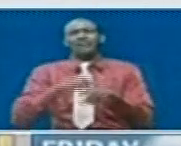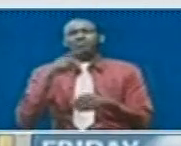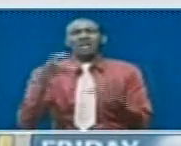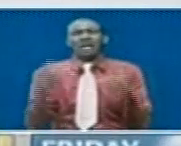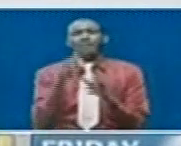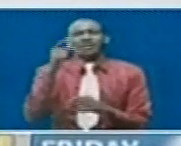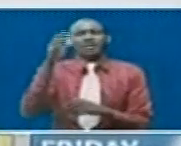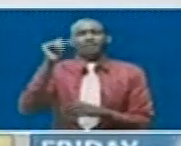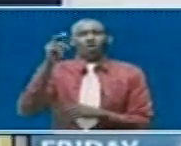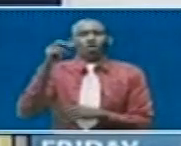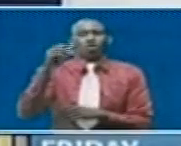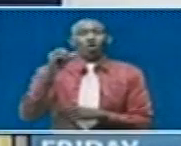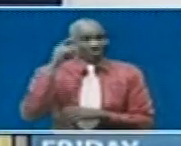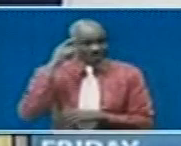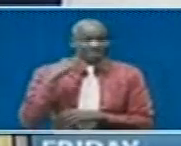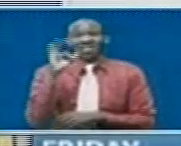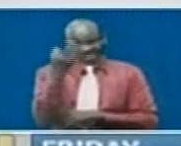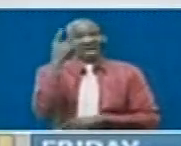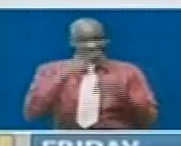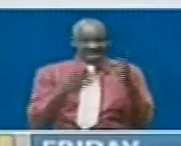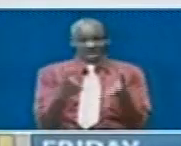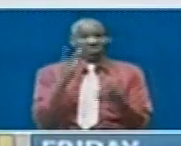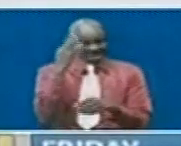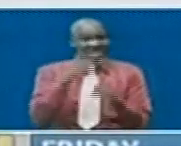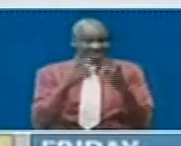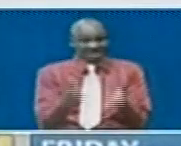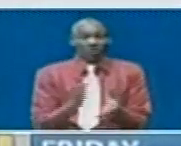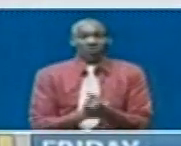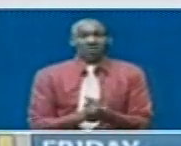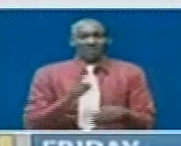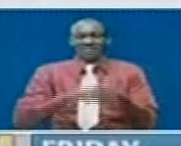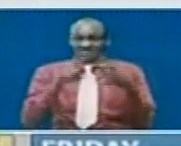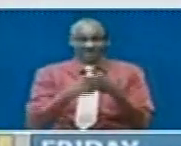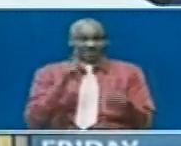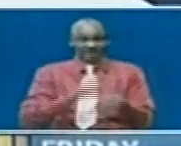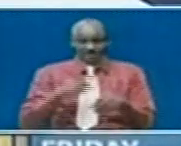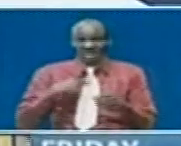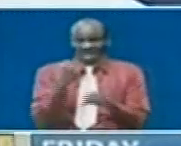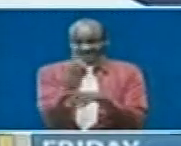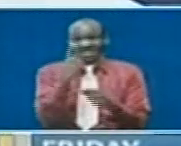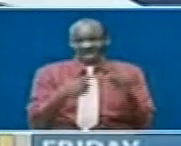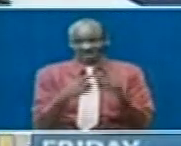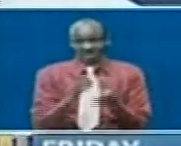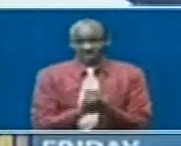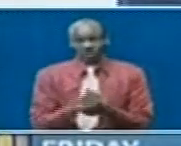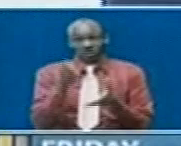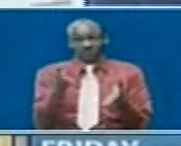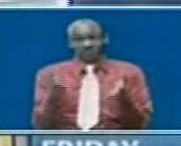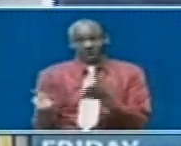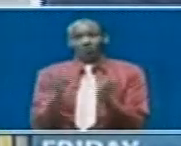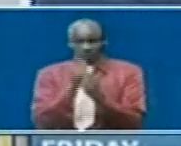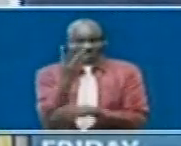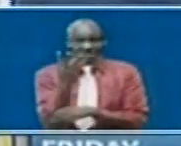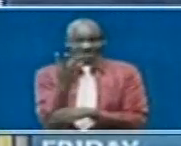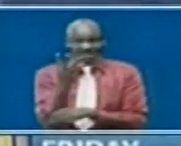for? This would be my third year doing it. How old were you when you began? I started doing it when I was 11. So you're now 14